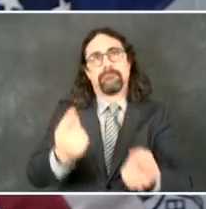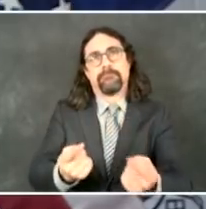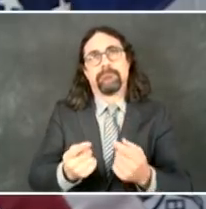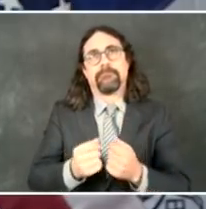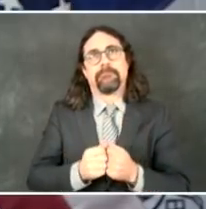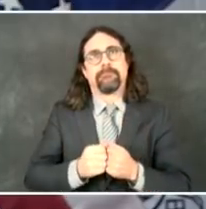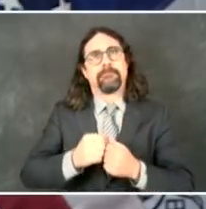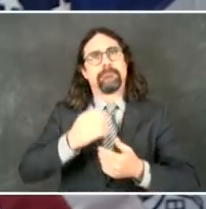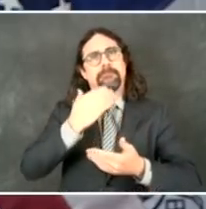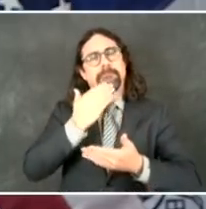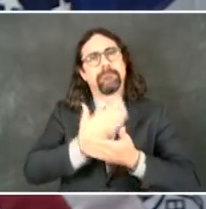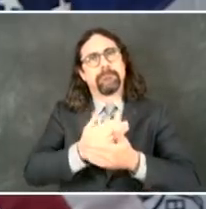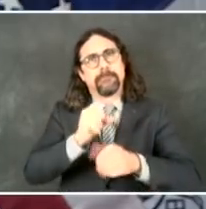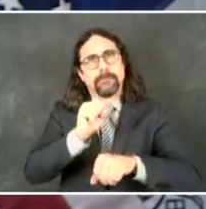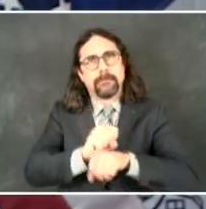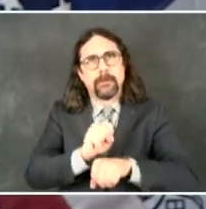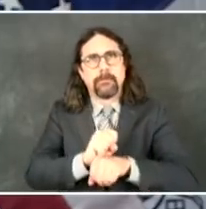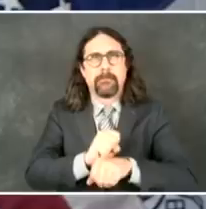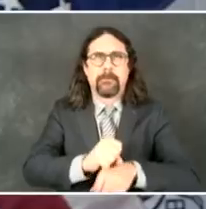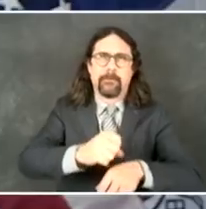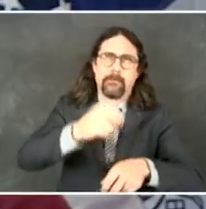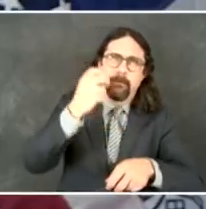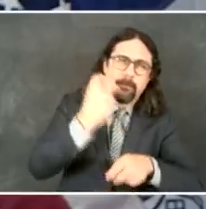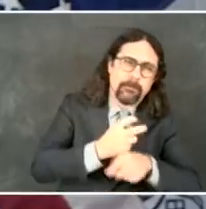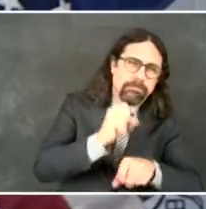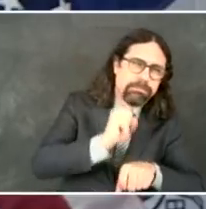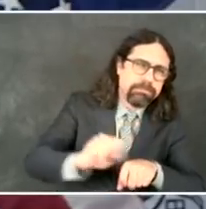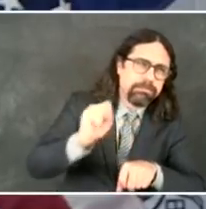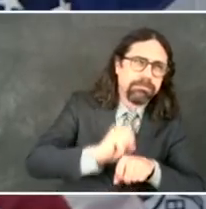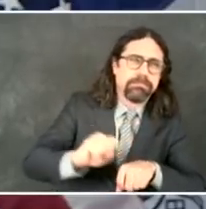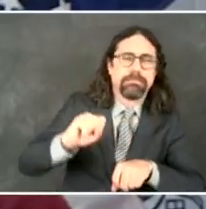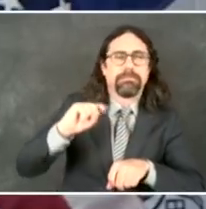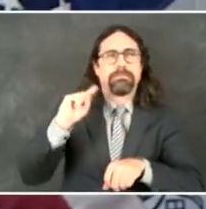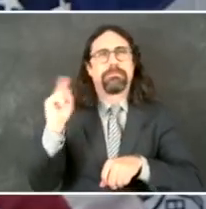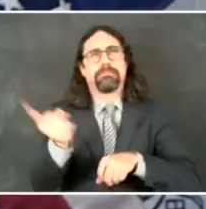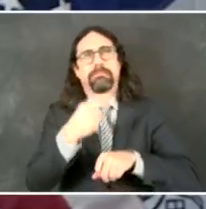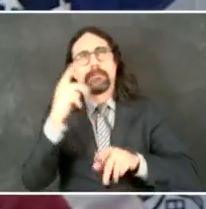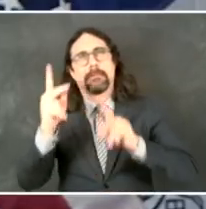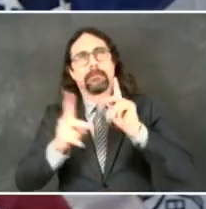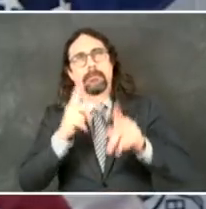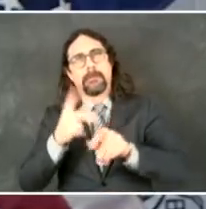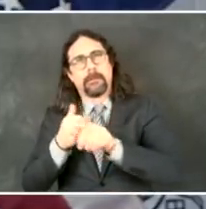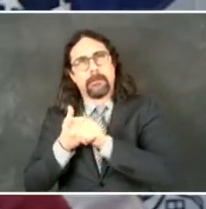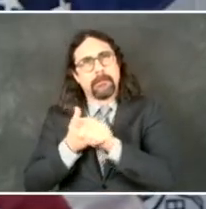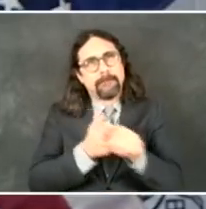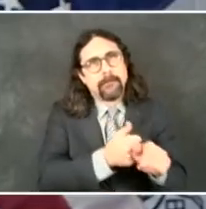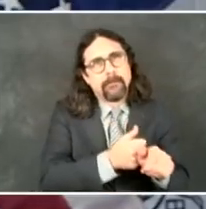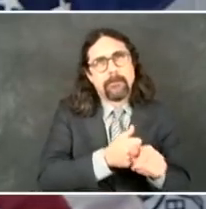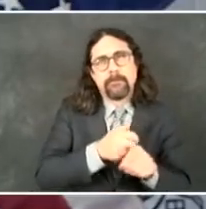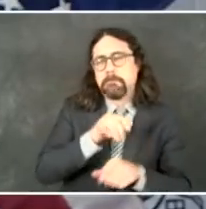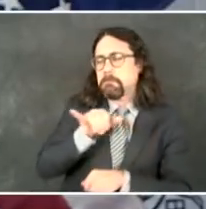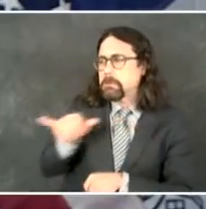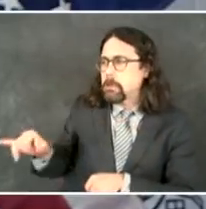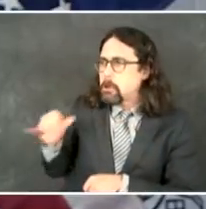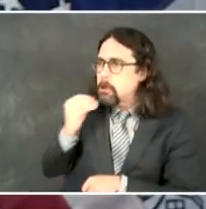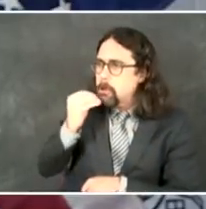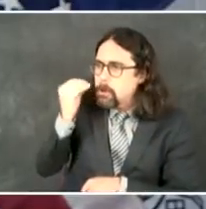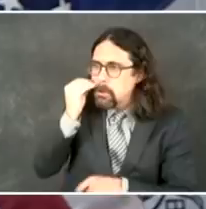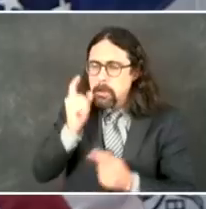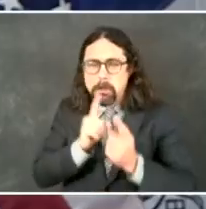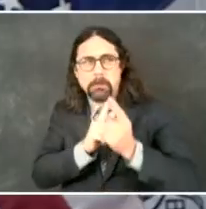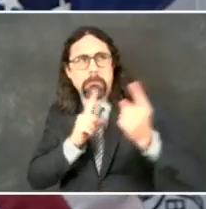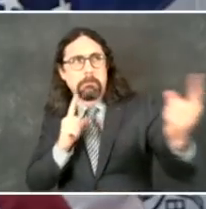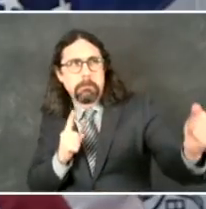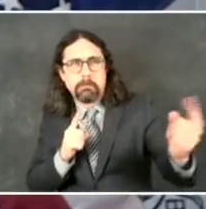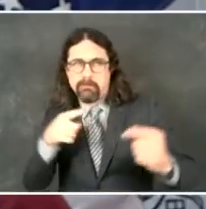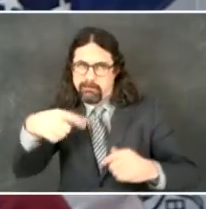to practice social distancing, to shelter in place, to help each other. It's been absolutely outstanding. But it's not easy, and